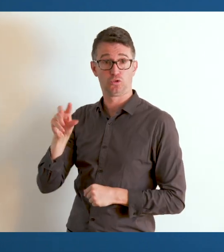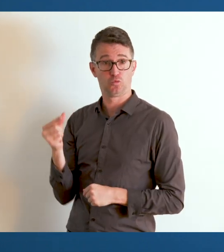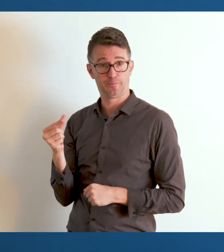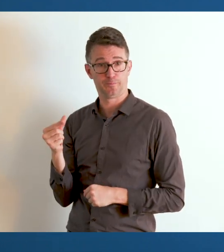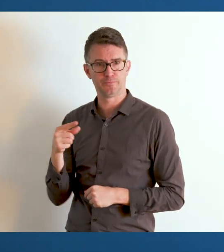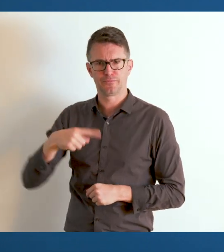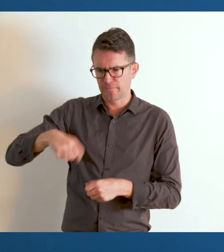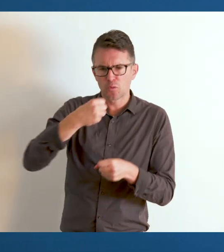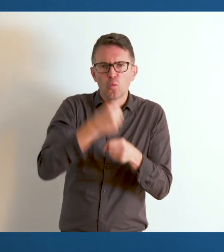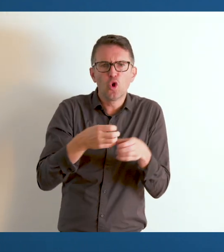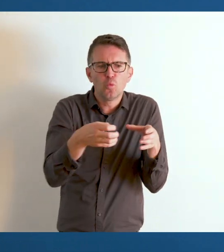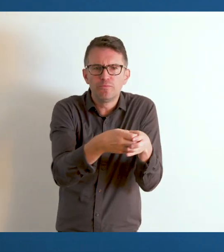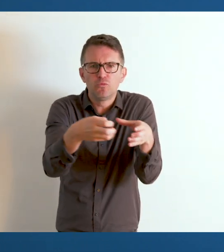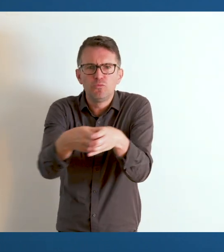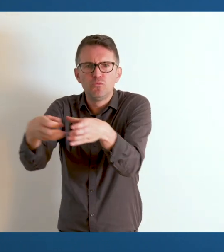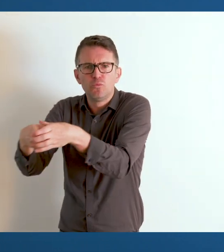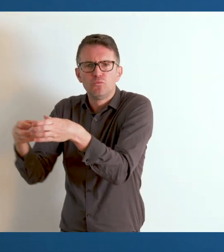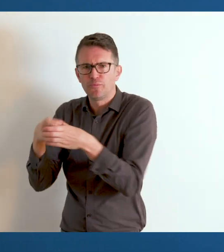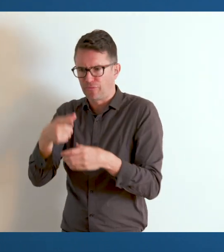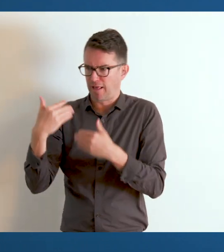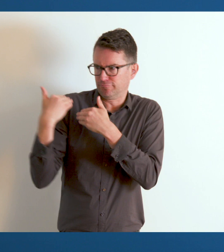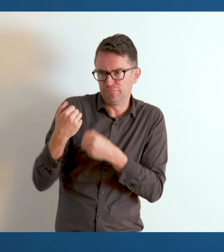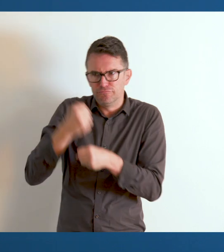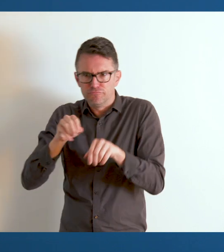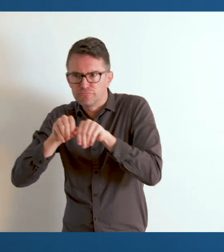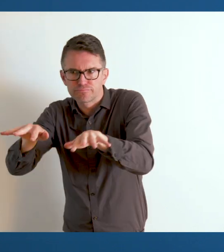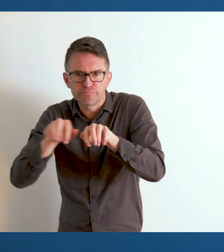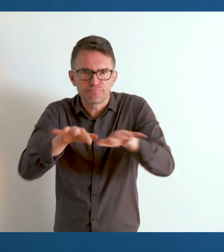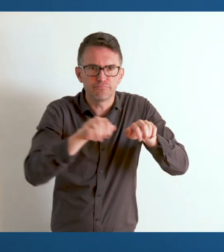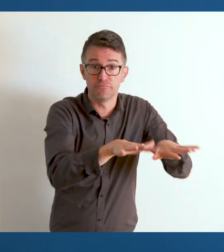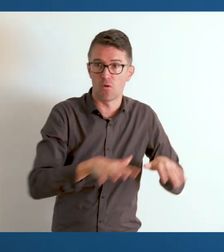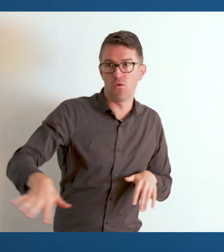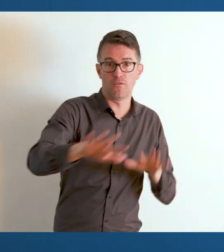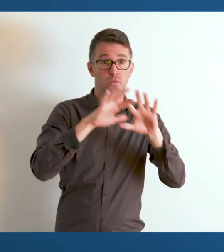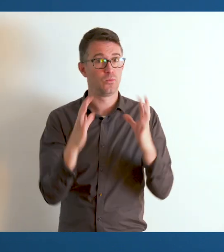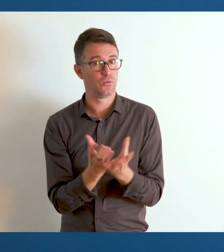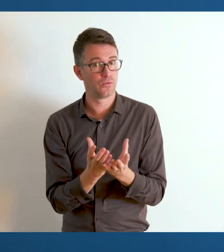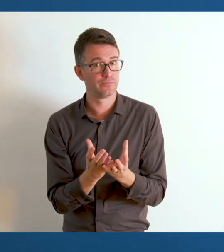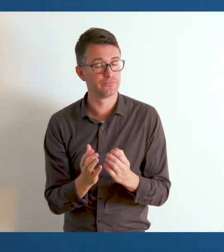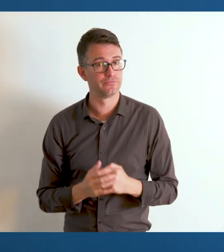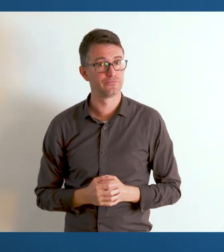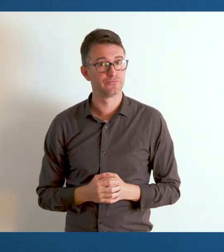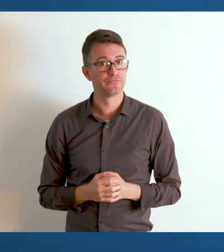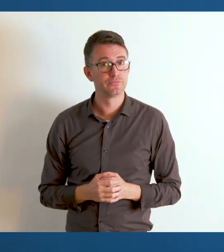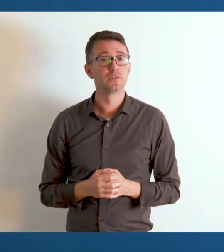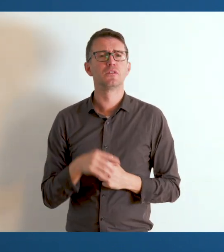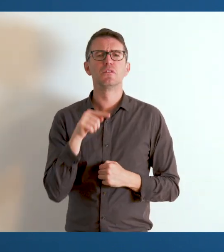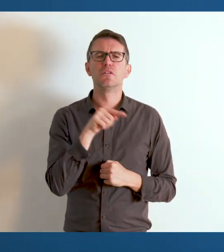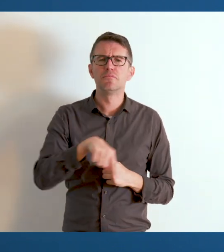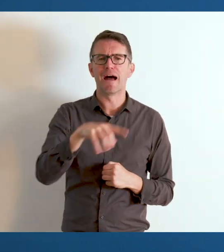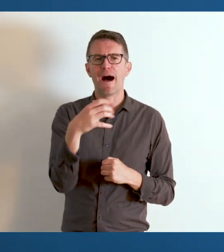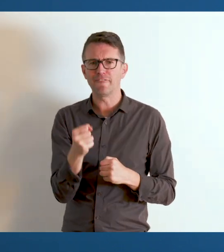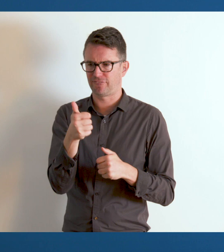form the work groups that carry out the actual work that we do. There's a secretariat, a